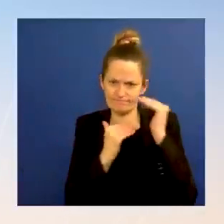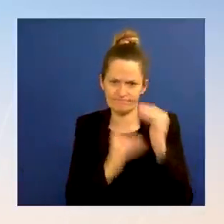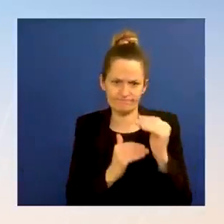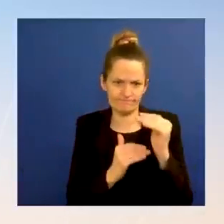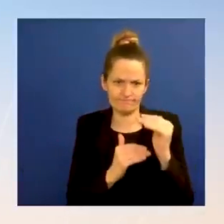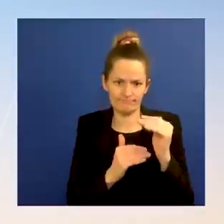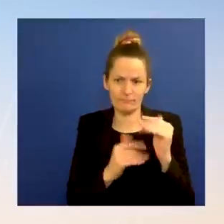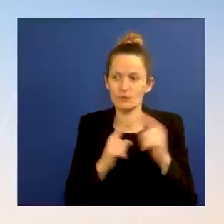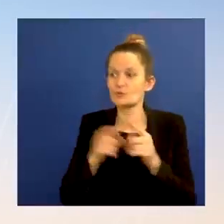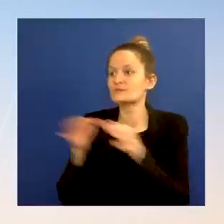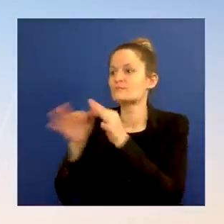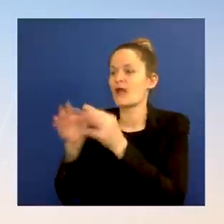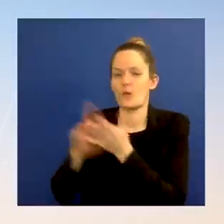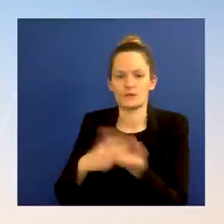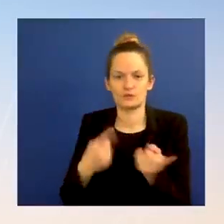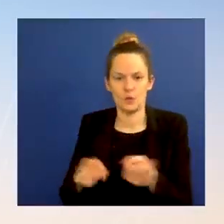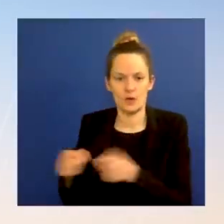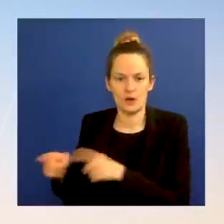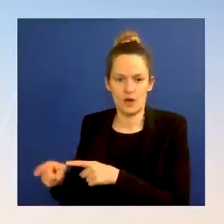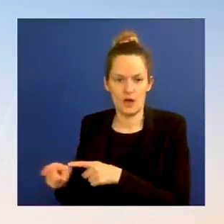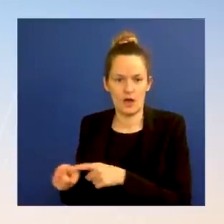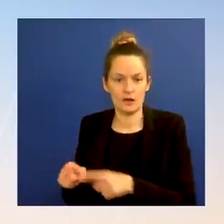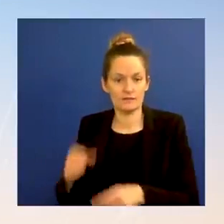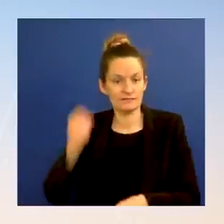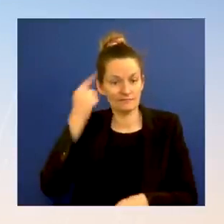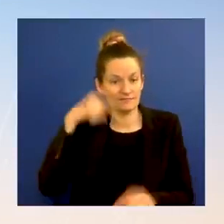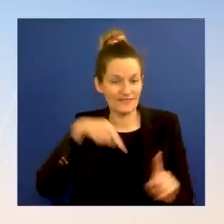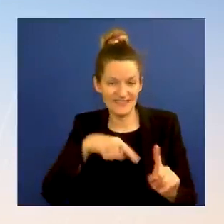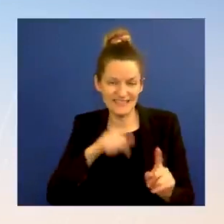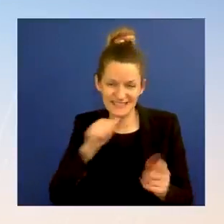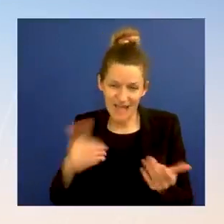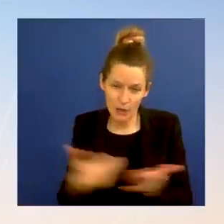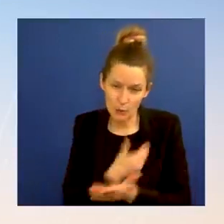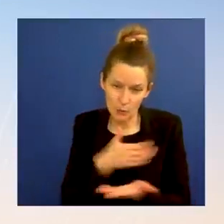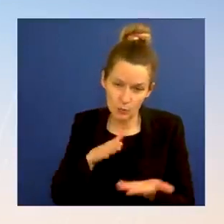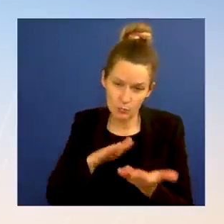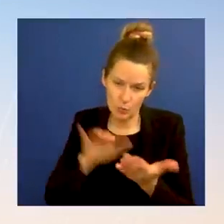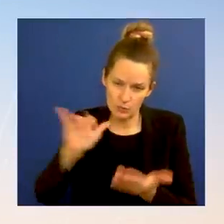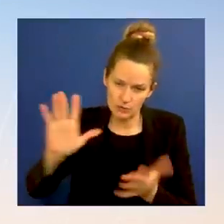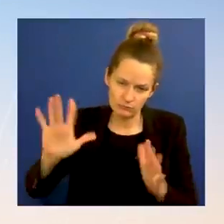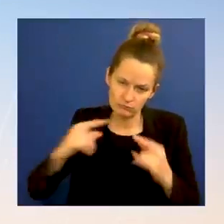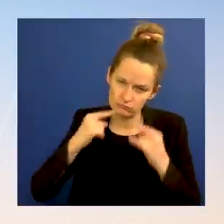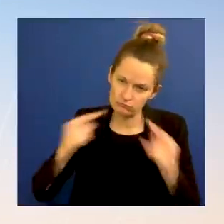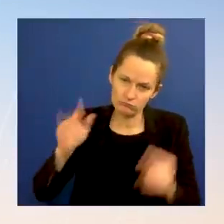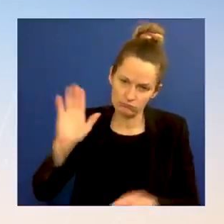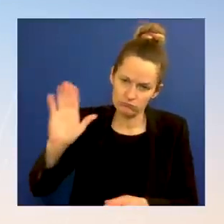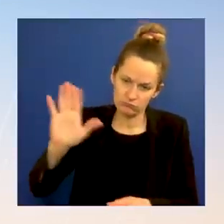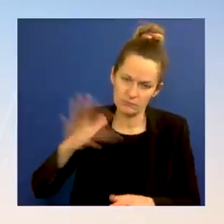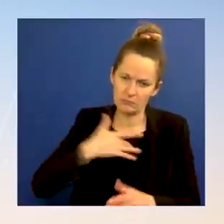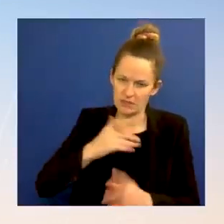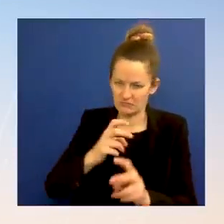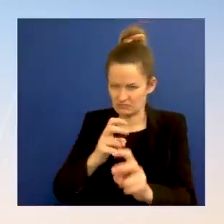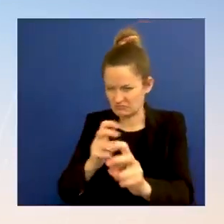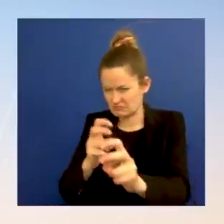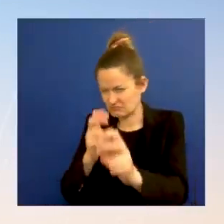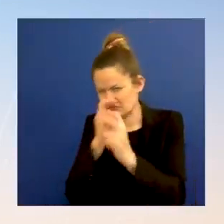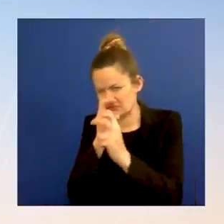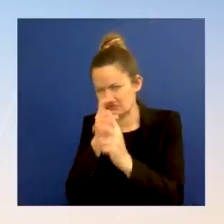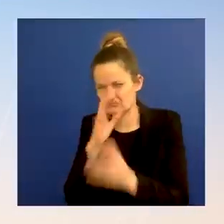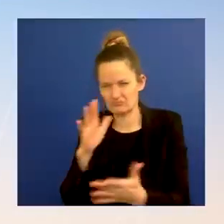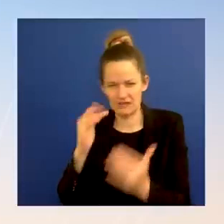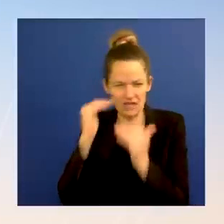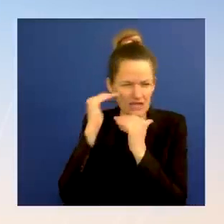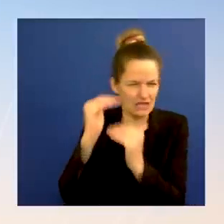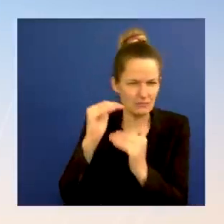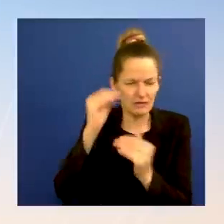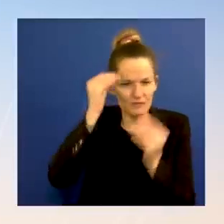approach that they have taken, but to crack down on information in their country to reach the Russian people. So certainly we are deeply